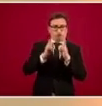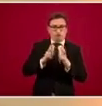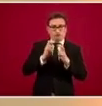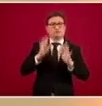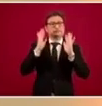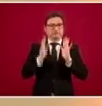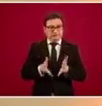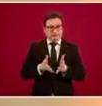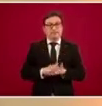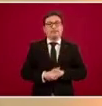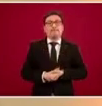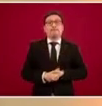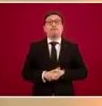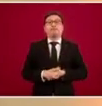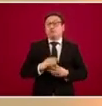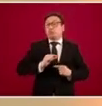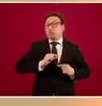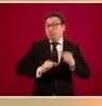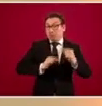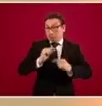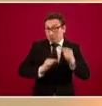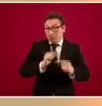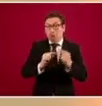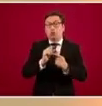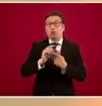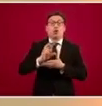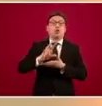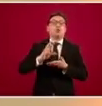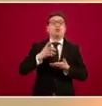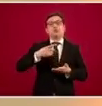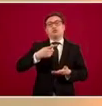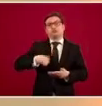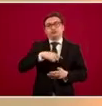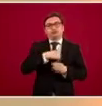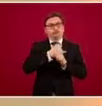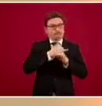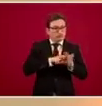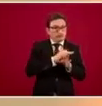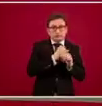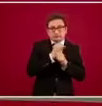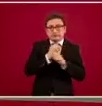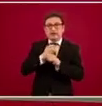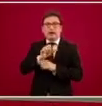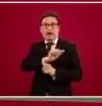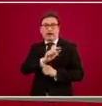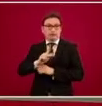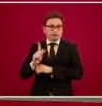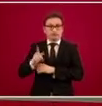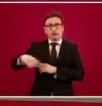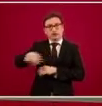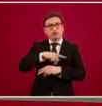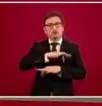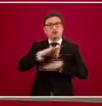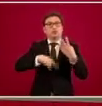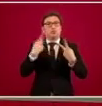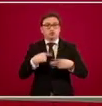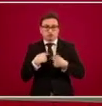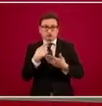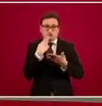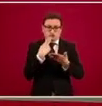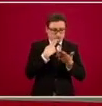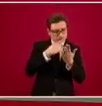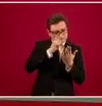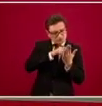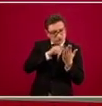This app has been rather successful. We have over 100,000 downloads so far, and as